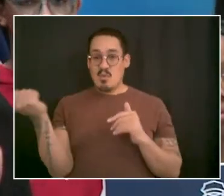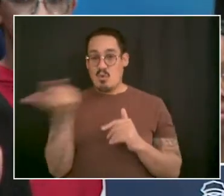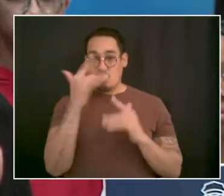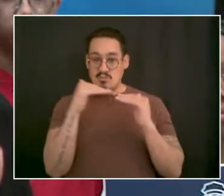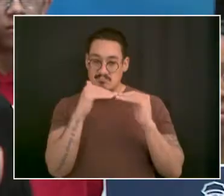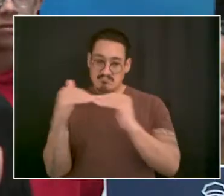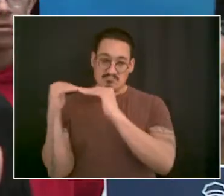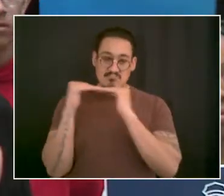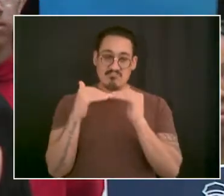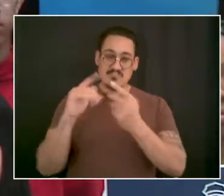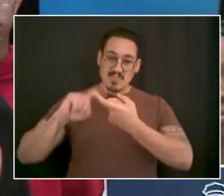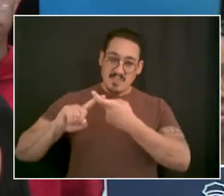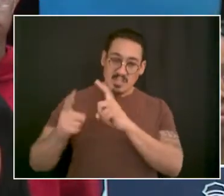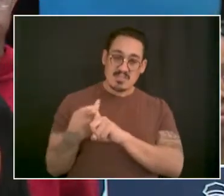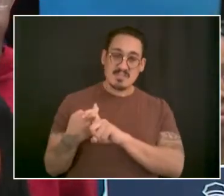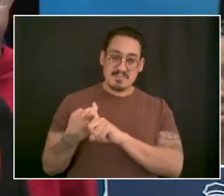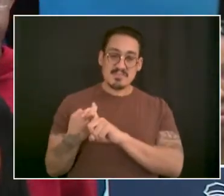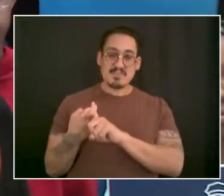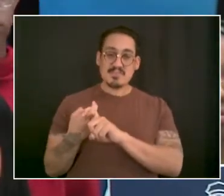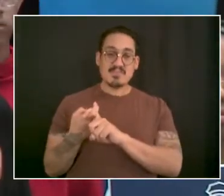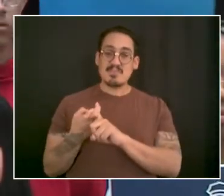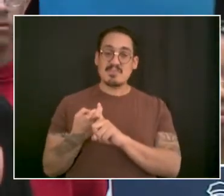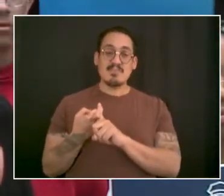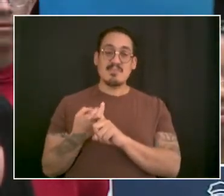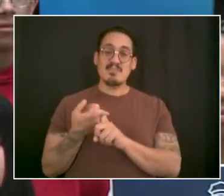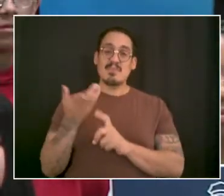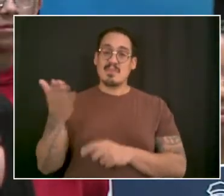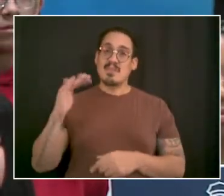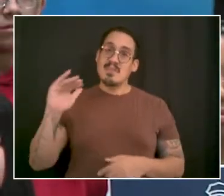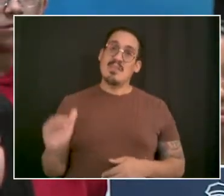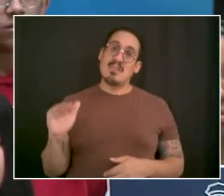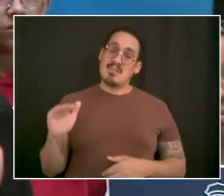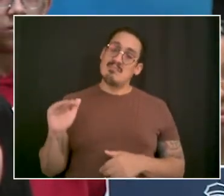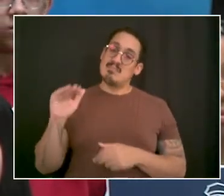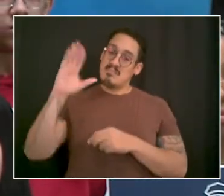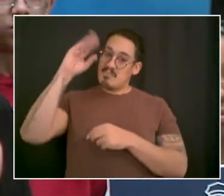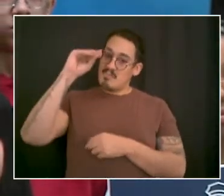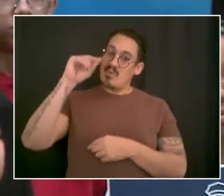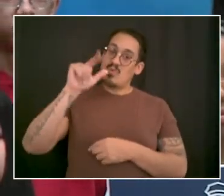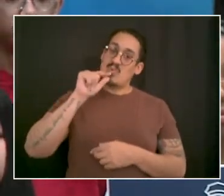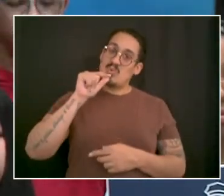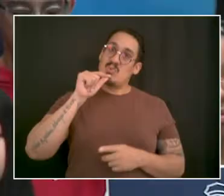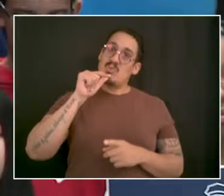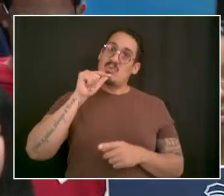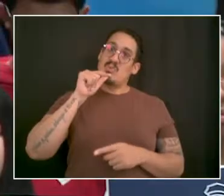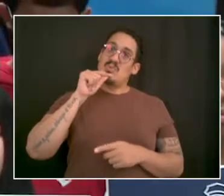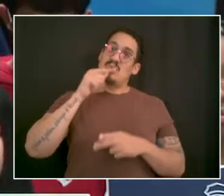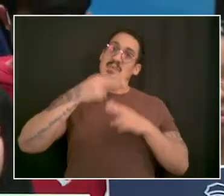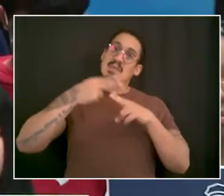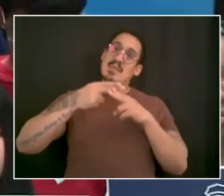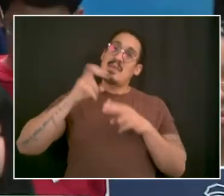friends that there was a little boy in this school called Eric Adams.